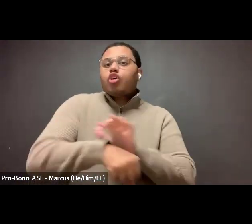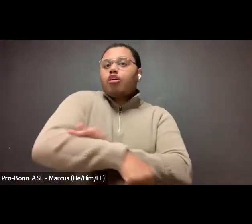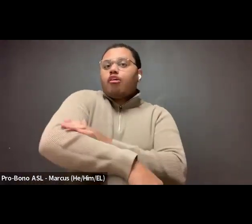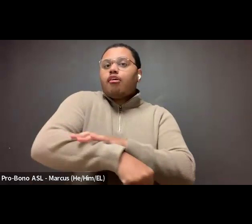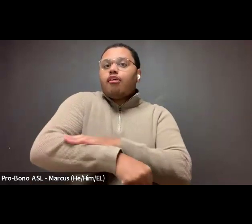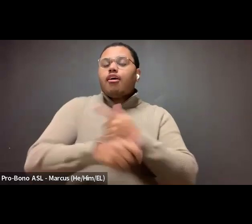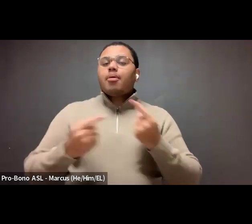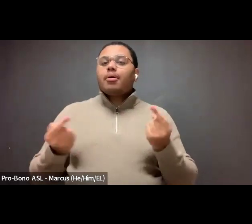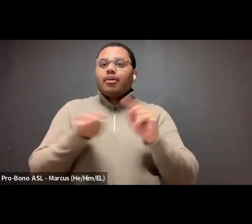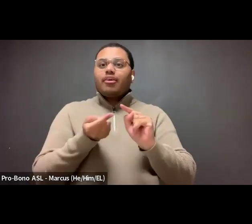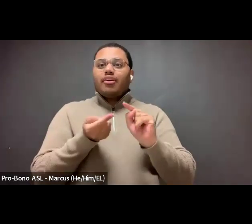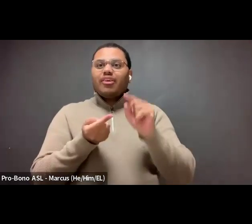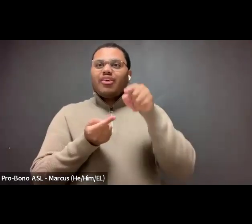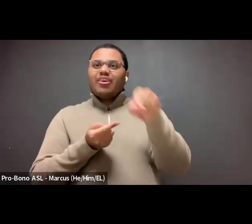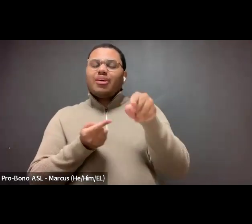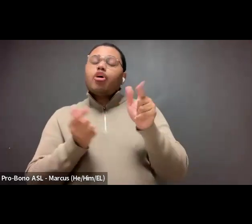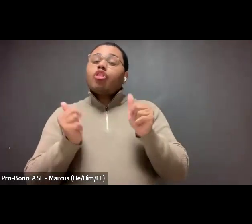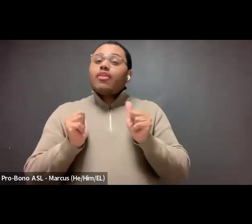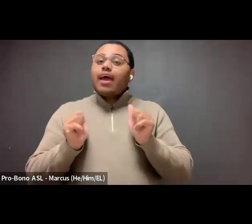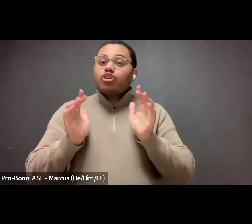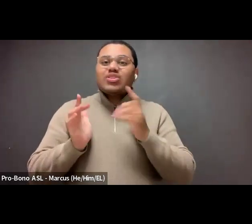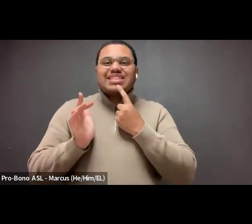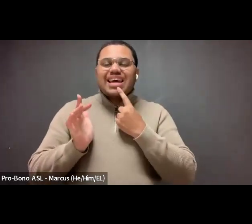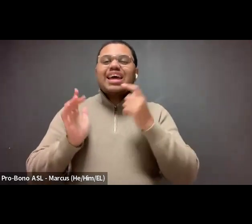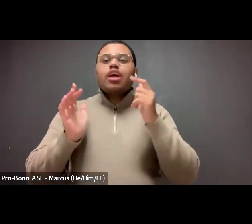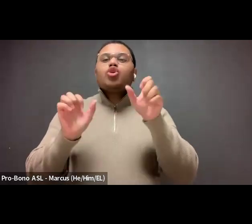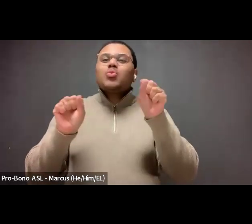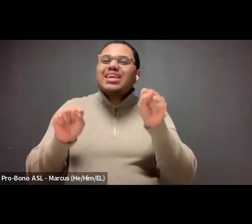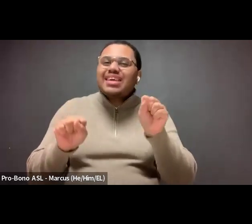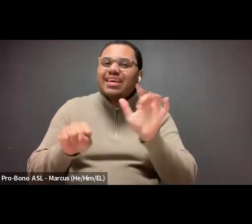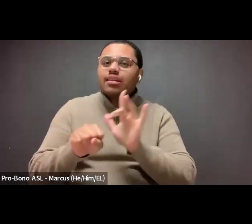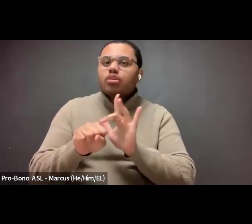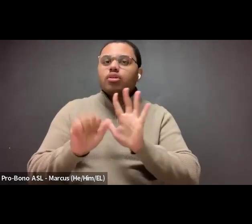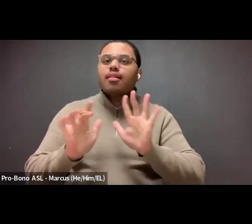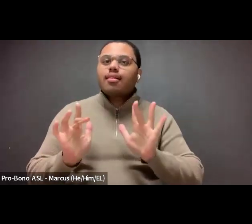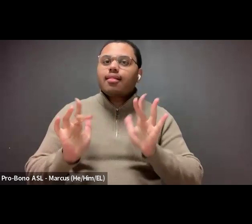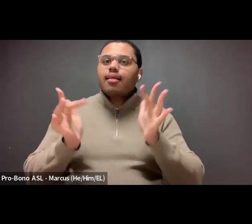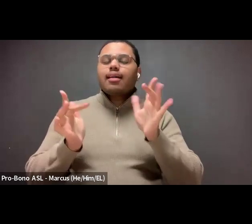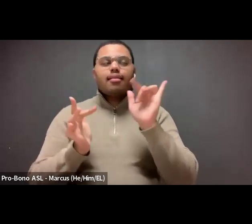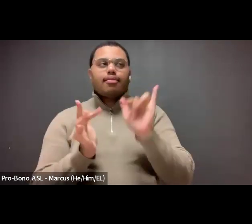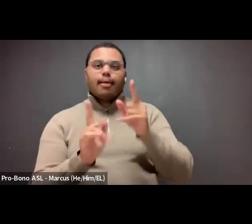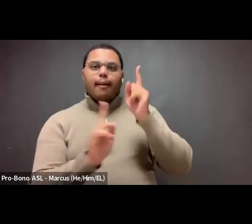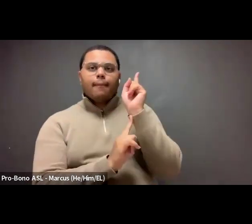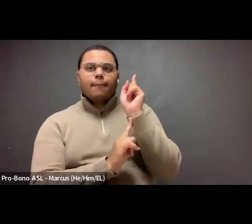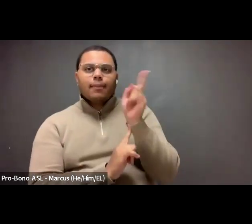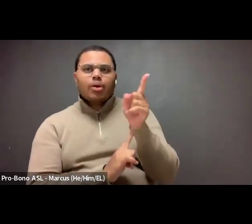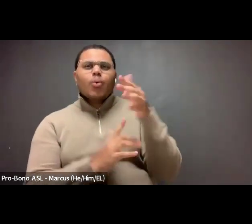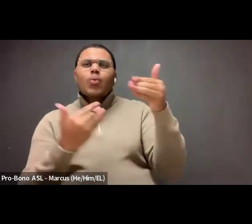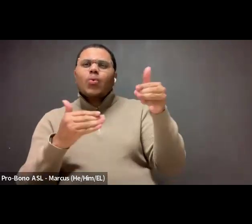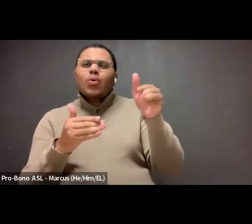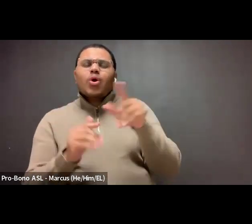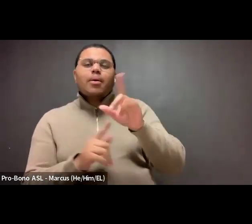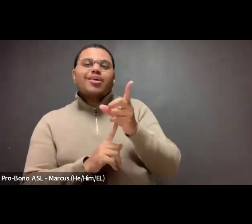Eventually, the actor landed on, "You may touch my arm," gingerly. We all warmed in that moment, leaning into the specificity that Dr.